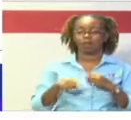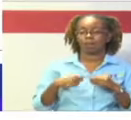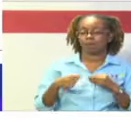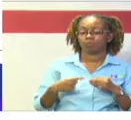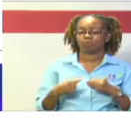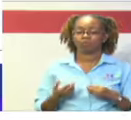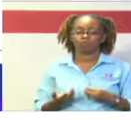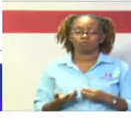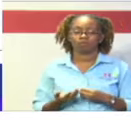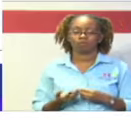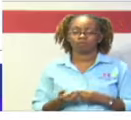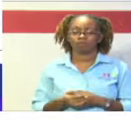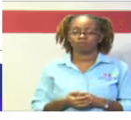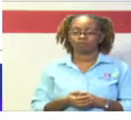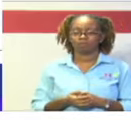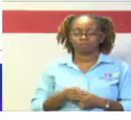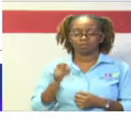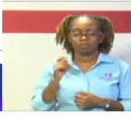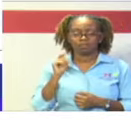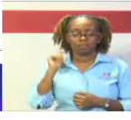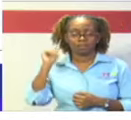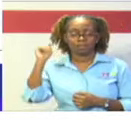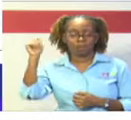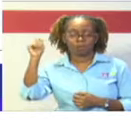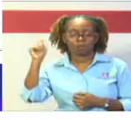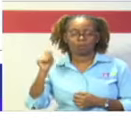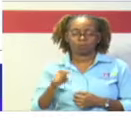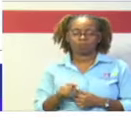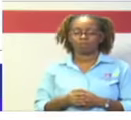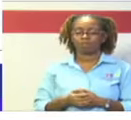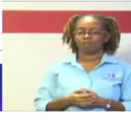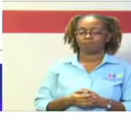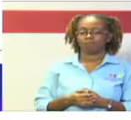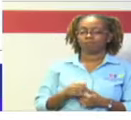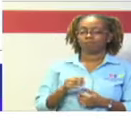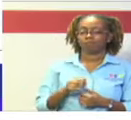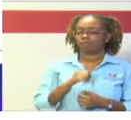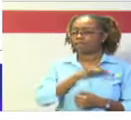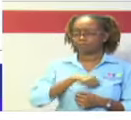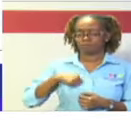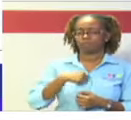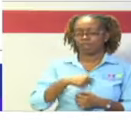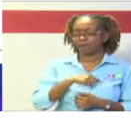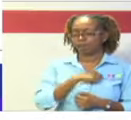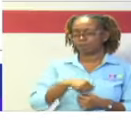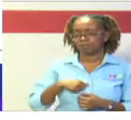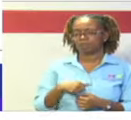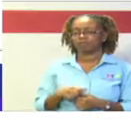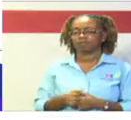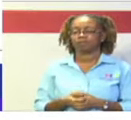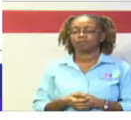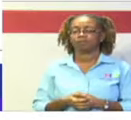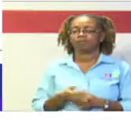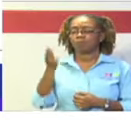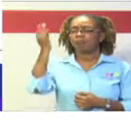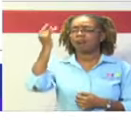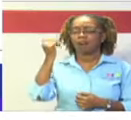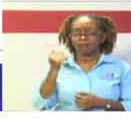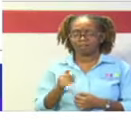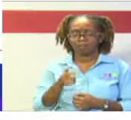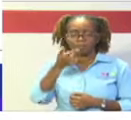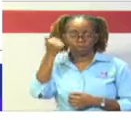the impact of these autopsies in terms of the COVID death figures. So, for example, if a COVID-positive